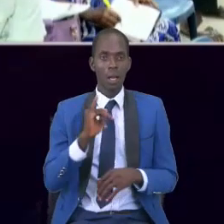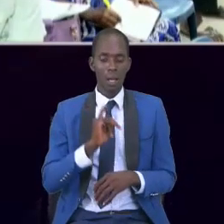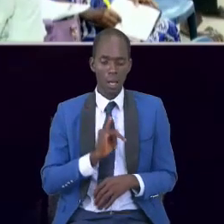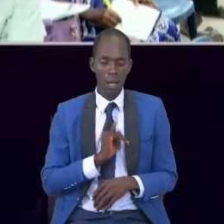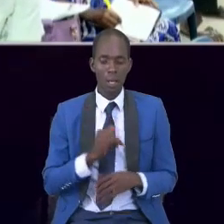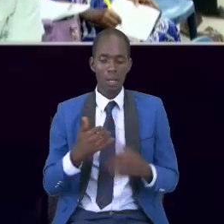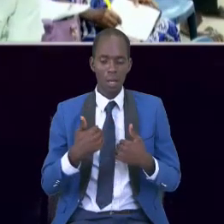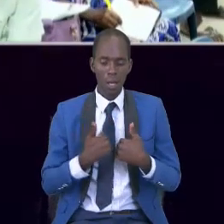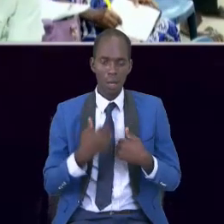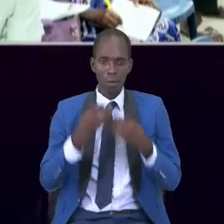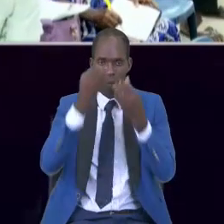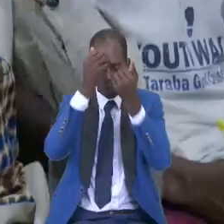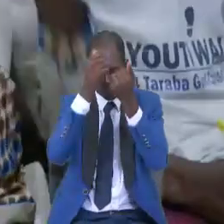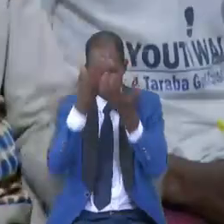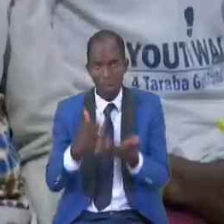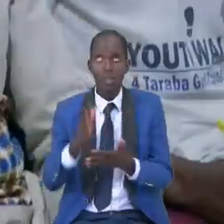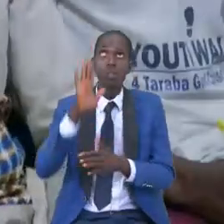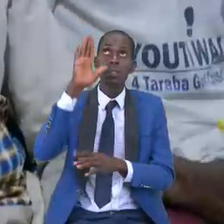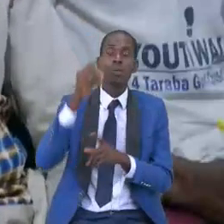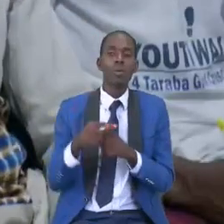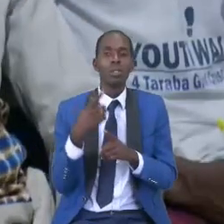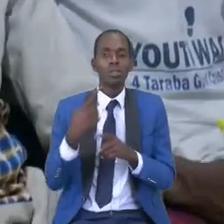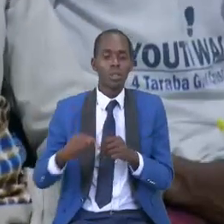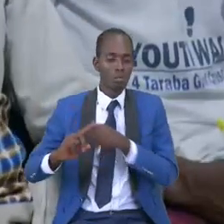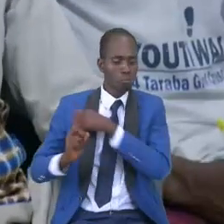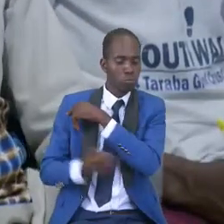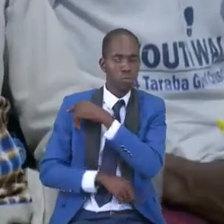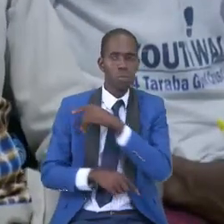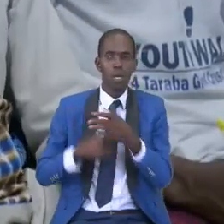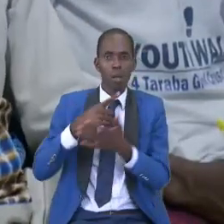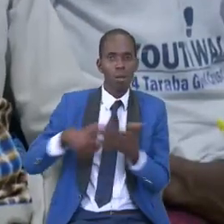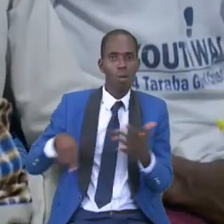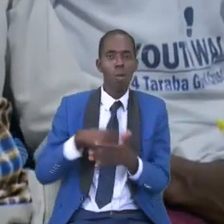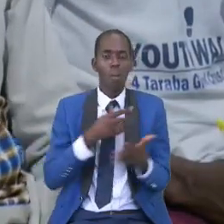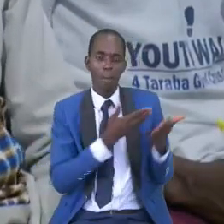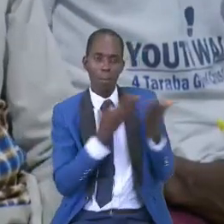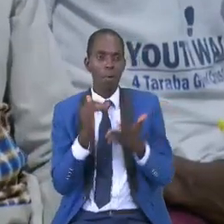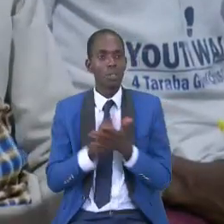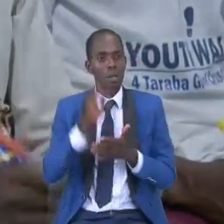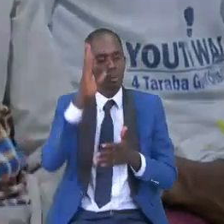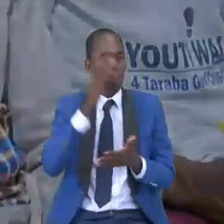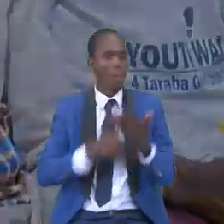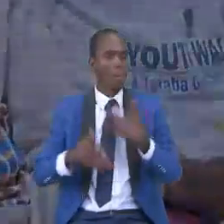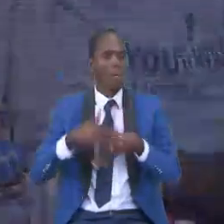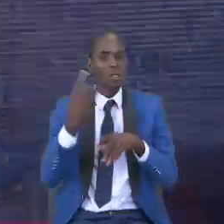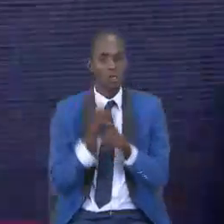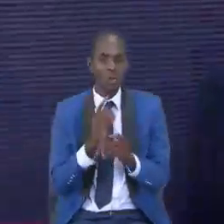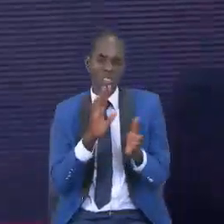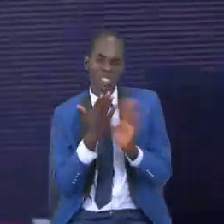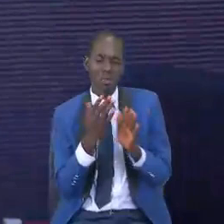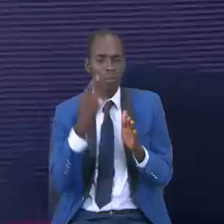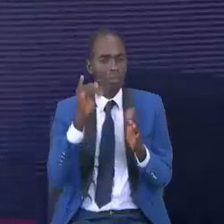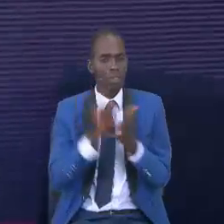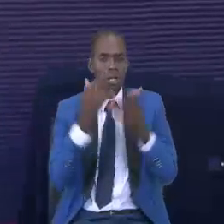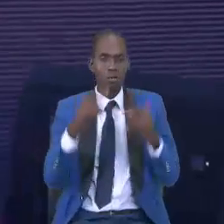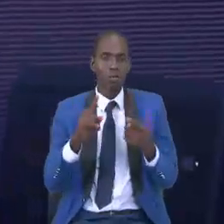the suffering brought him back. Just like he did for Jonah. Look at verse 71. In verse 71 it